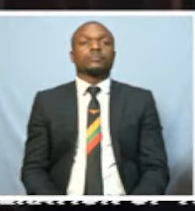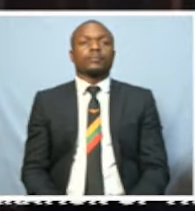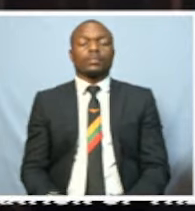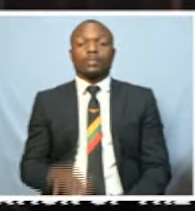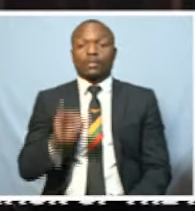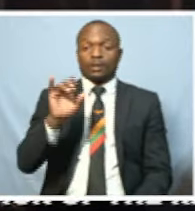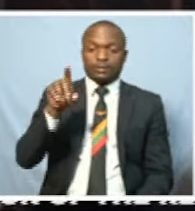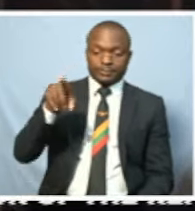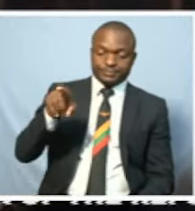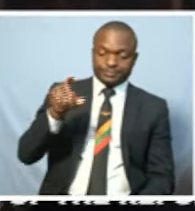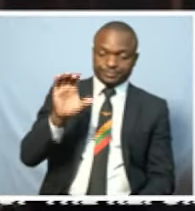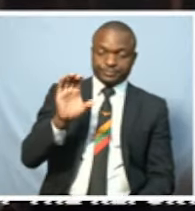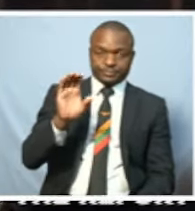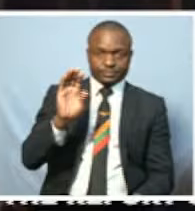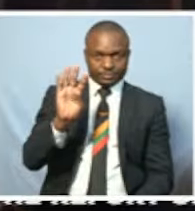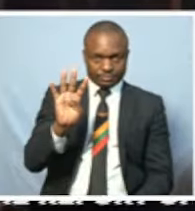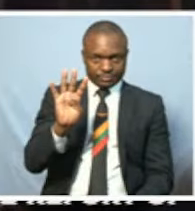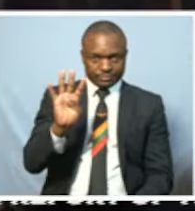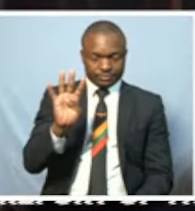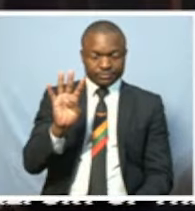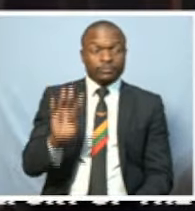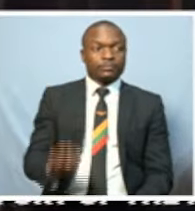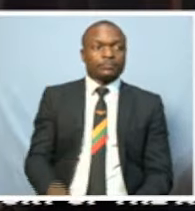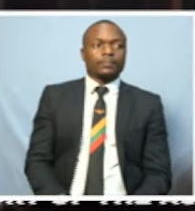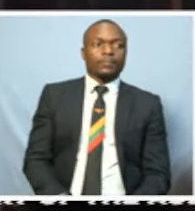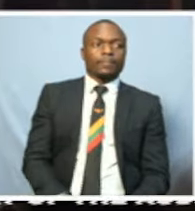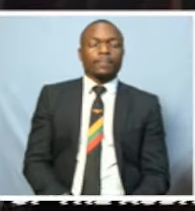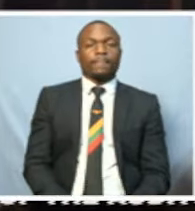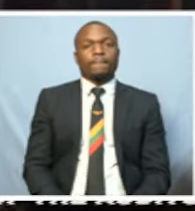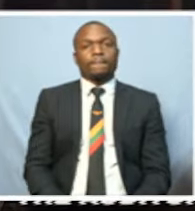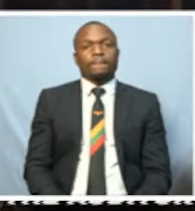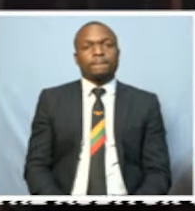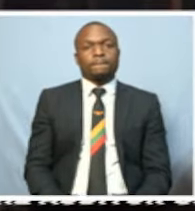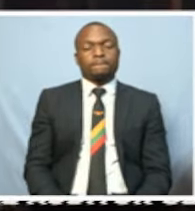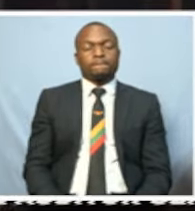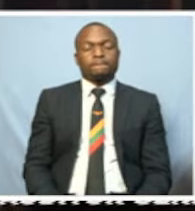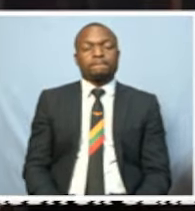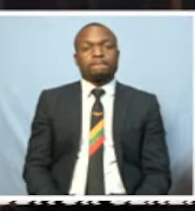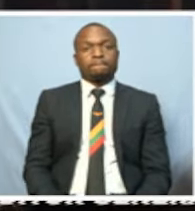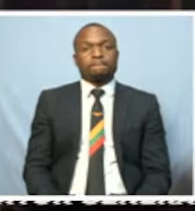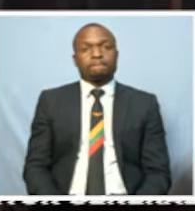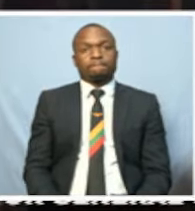IPC number 4. IPC number 4, it was